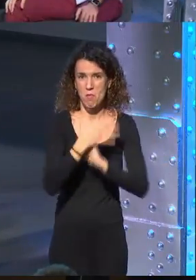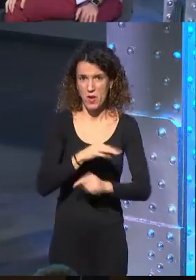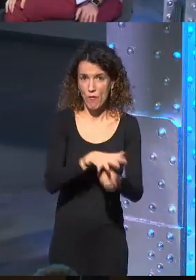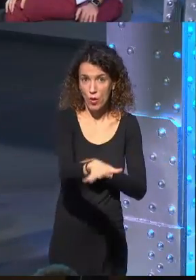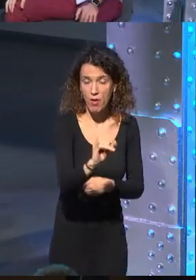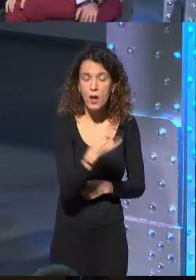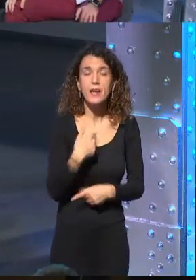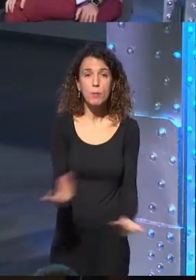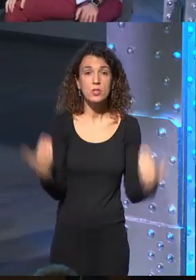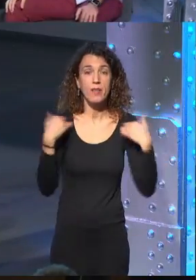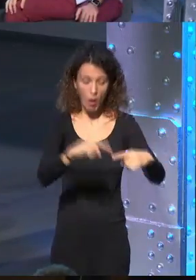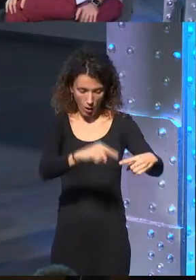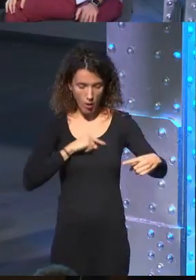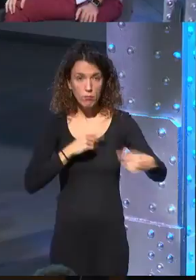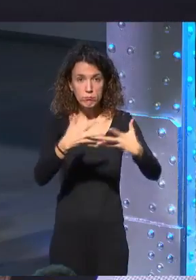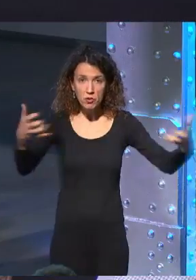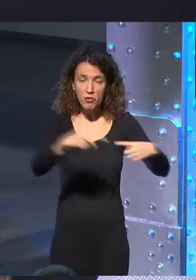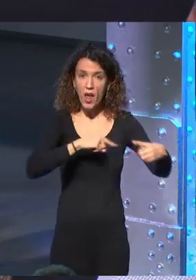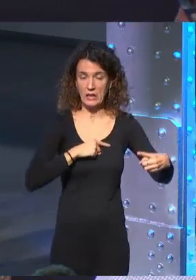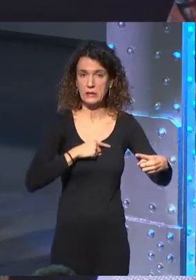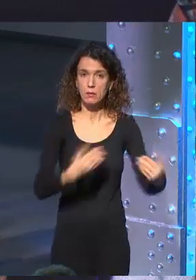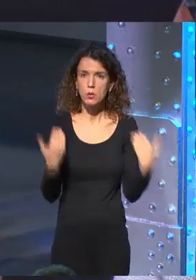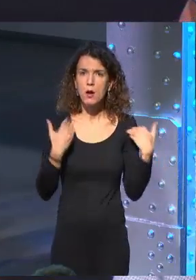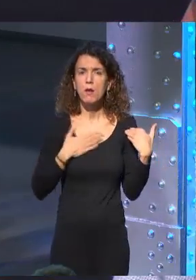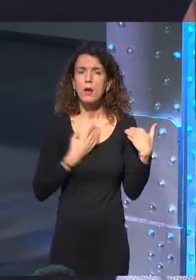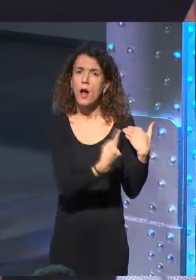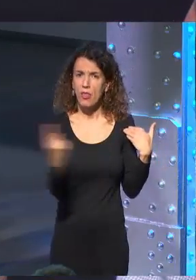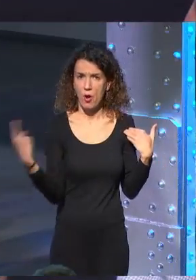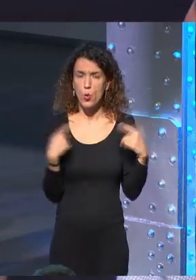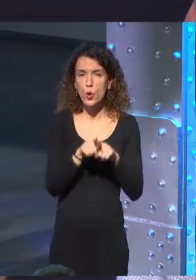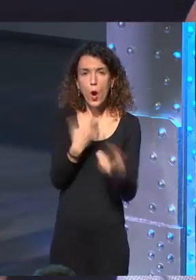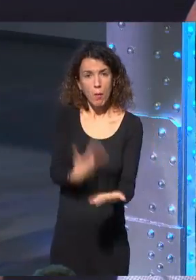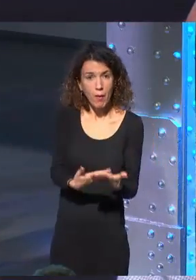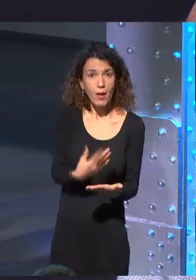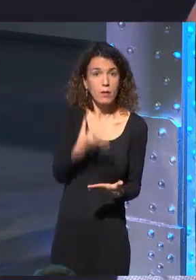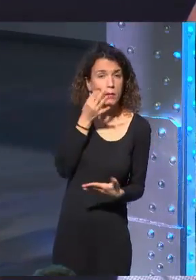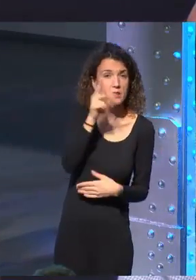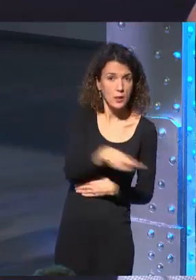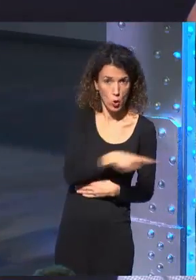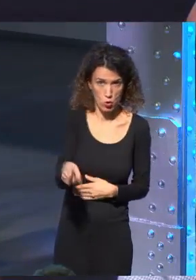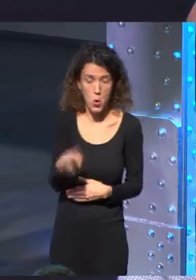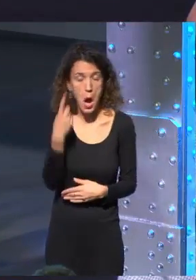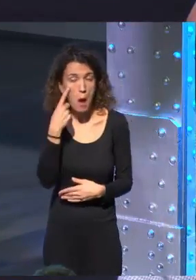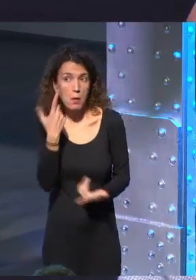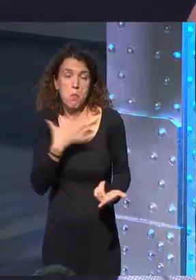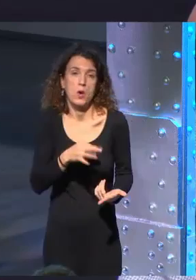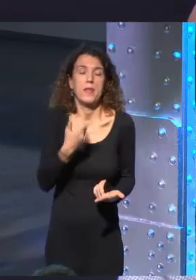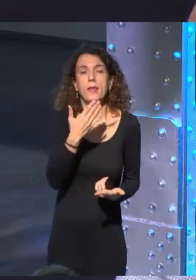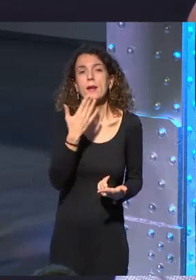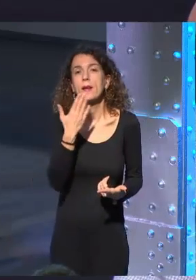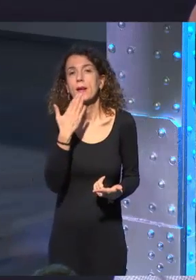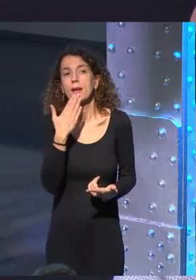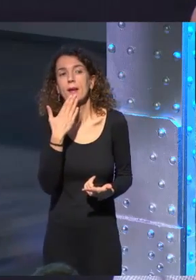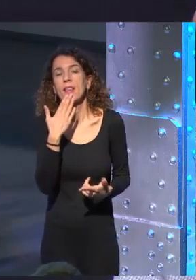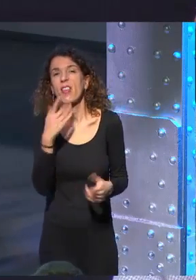viral and they can modify behaviors. So the responsibility of who receives this information is, first of all, to double check